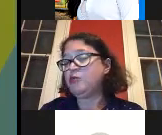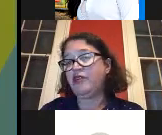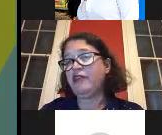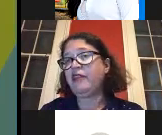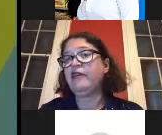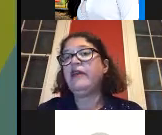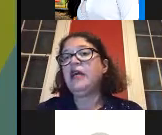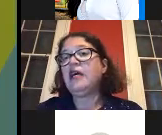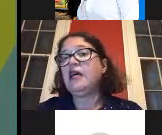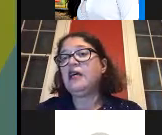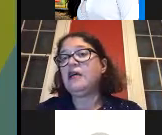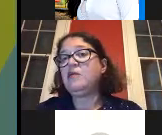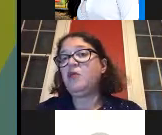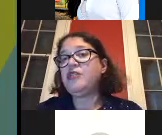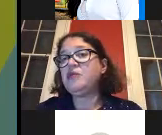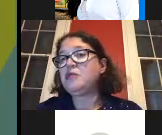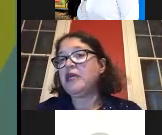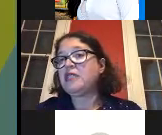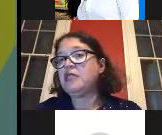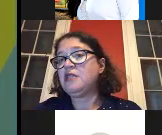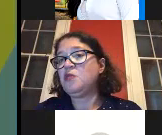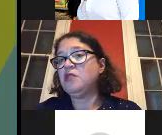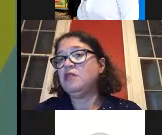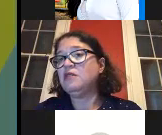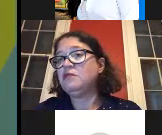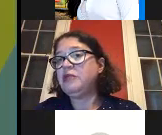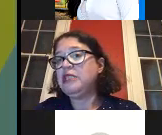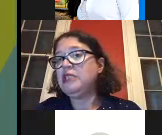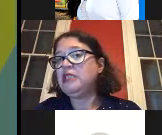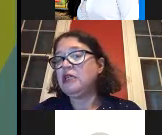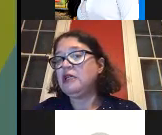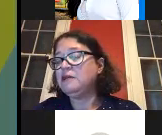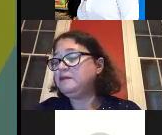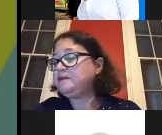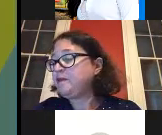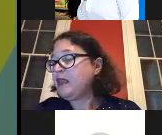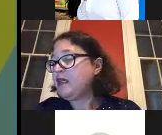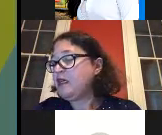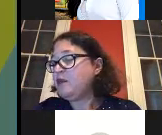July 25th. We do expect that it will be